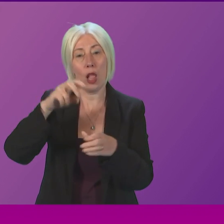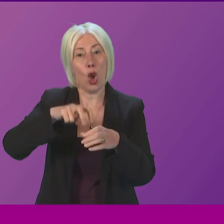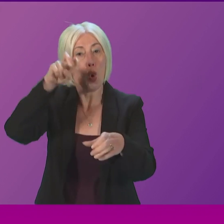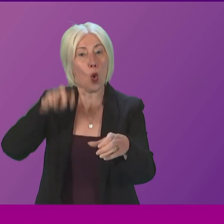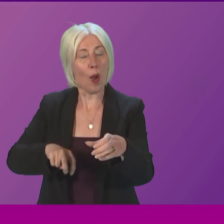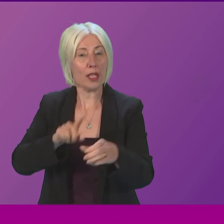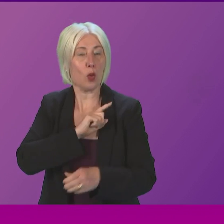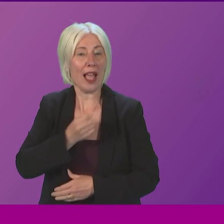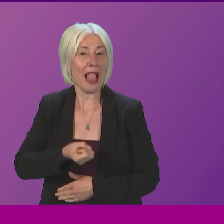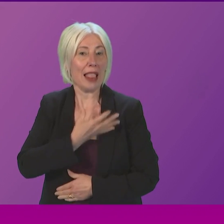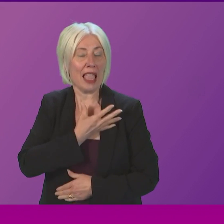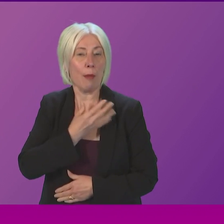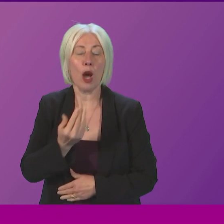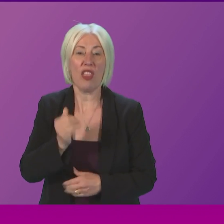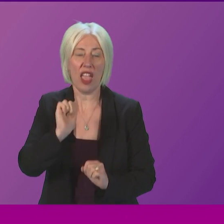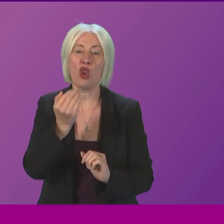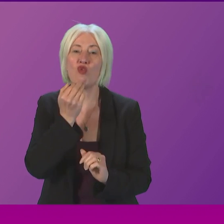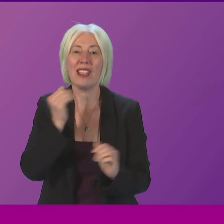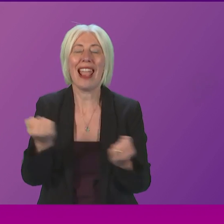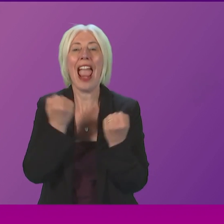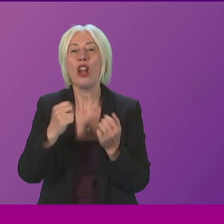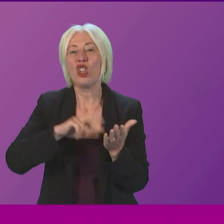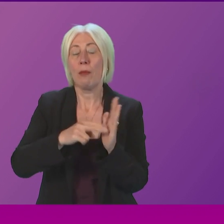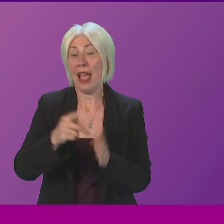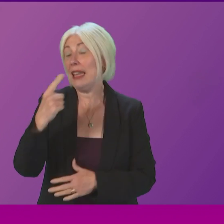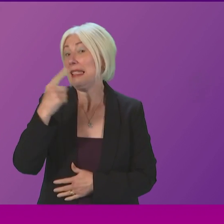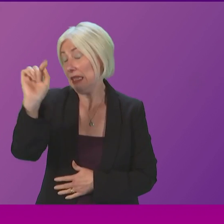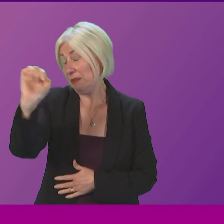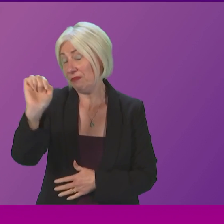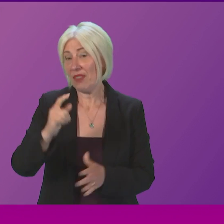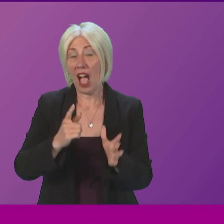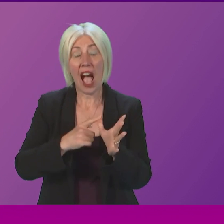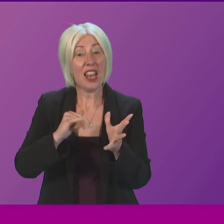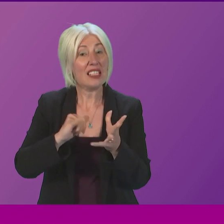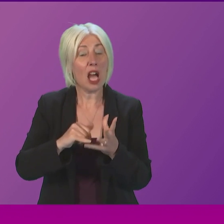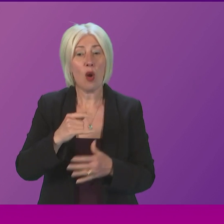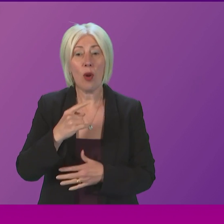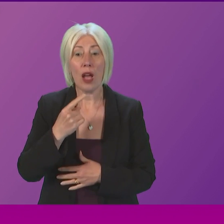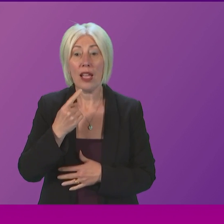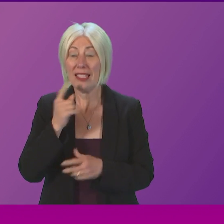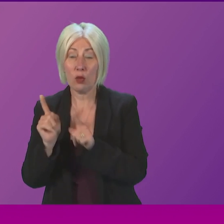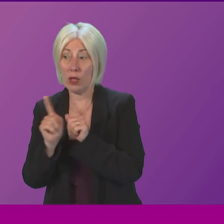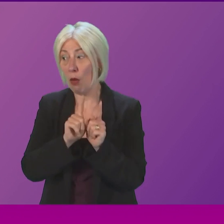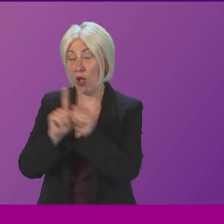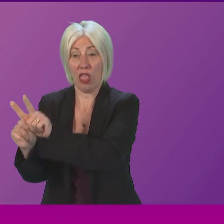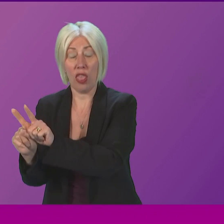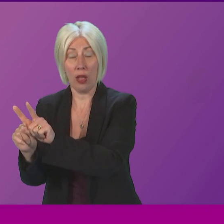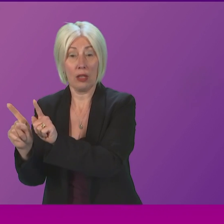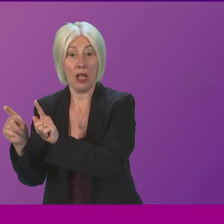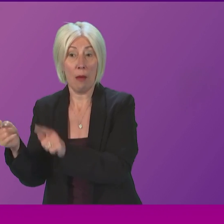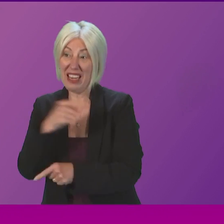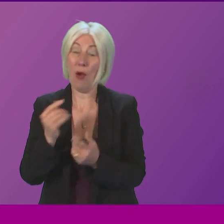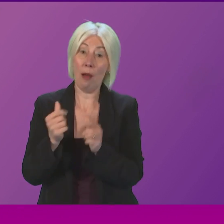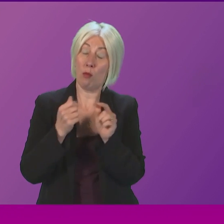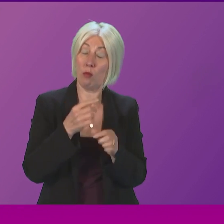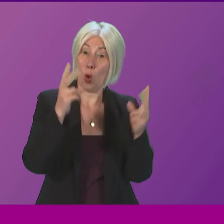following Labour's green energy plan. He stated, and Anna Sauer should listen. Anna Sauer says, are we siding with them? I'm quoting a Labour